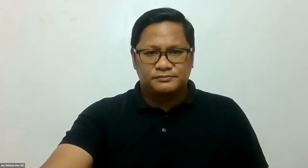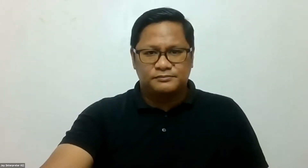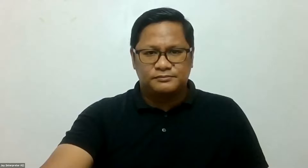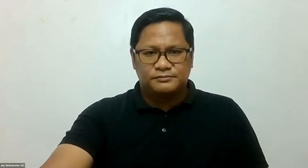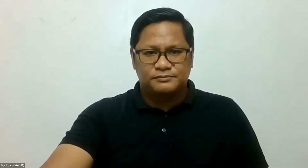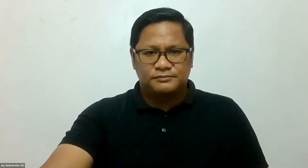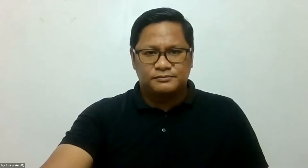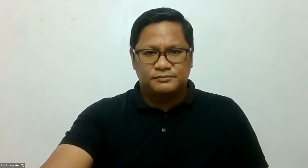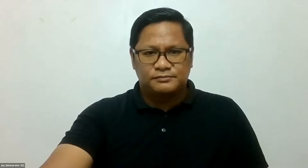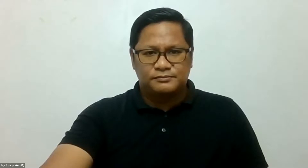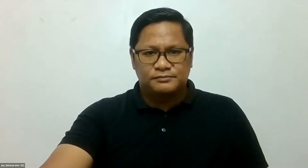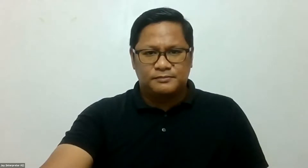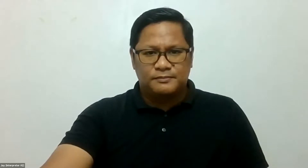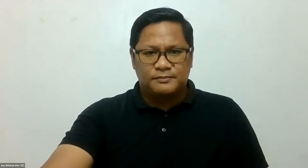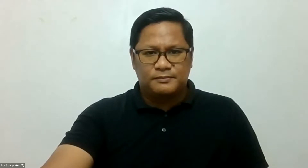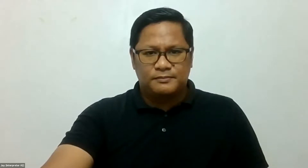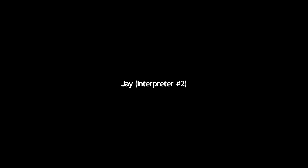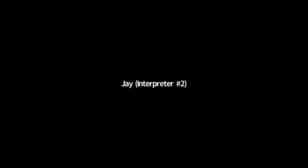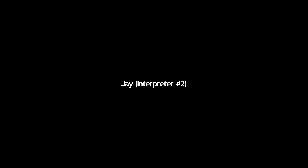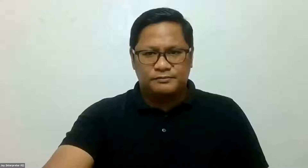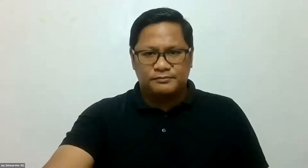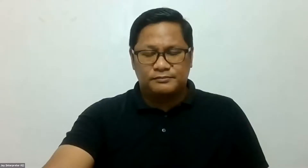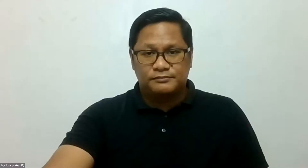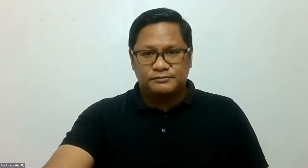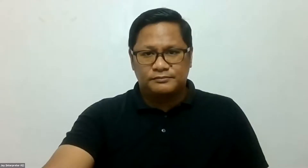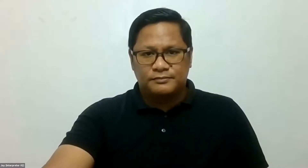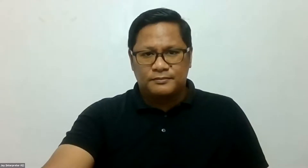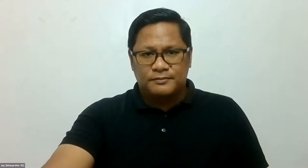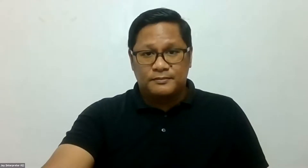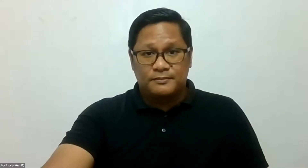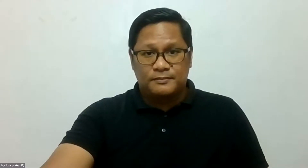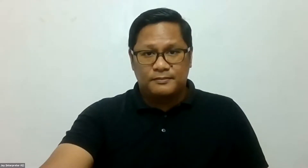I think cancer is one of the